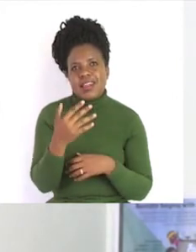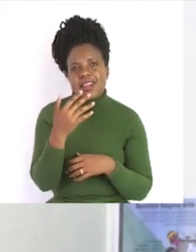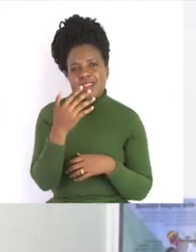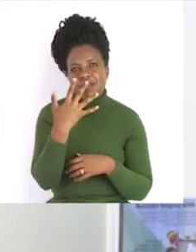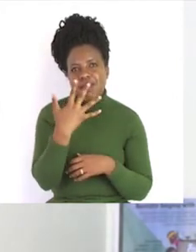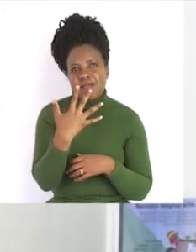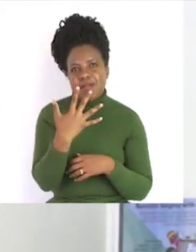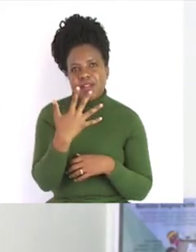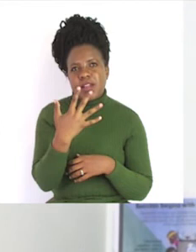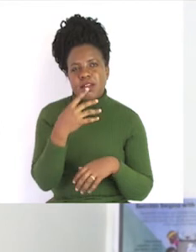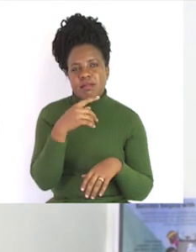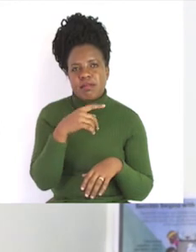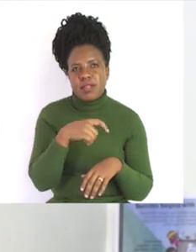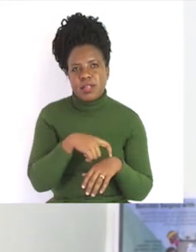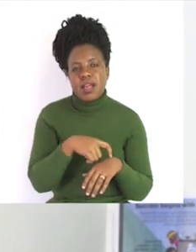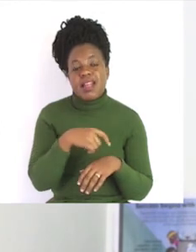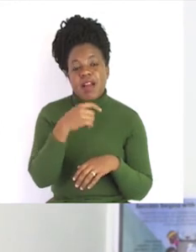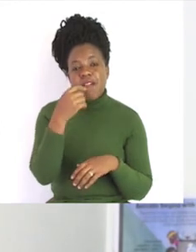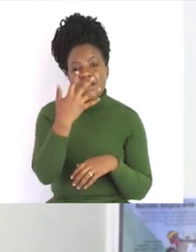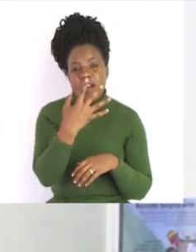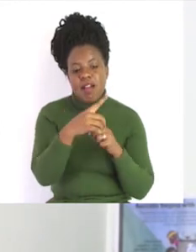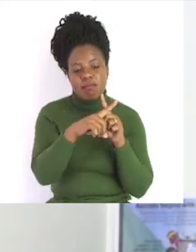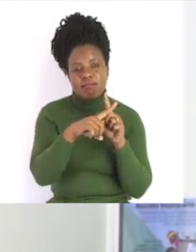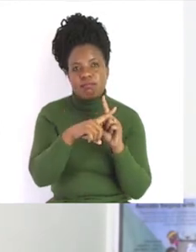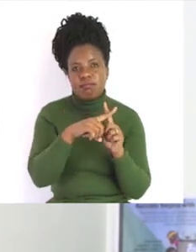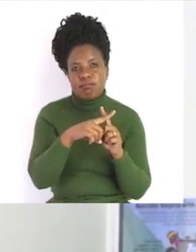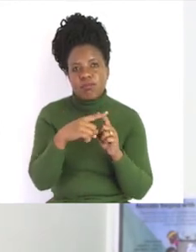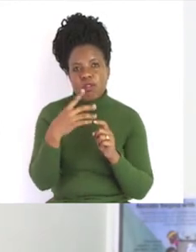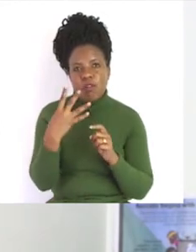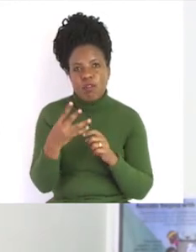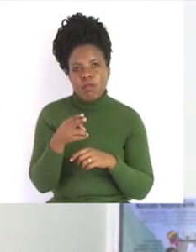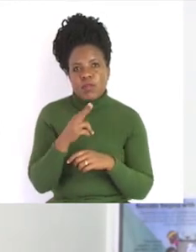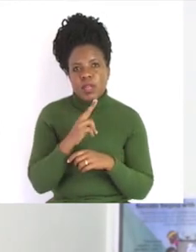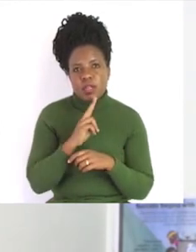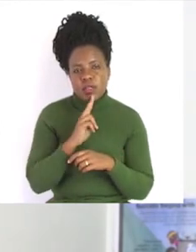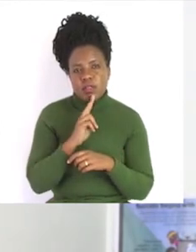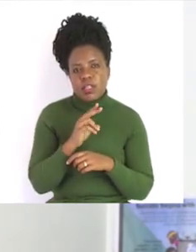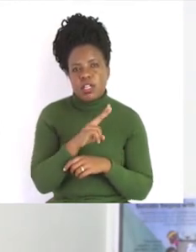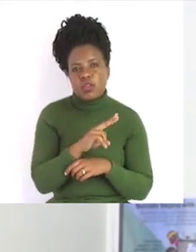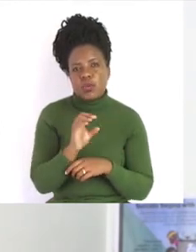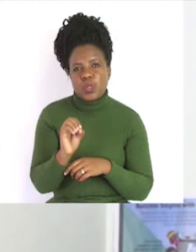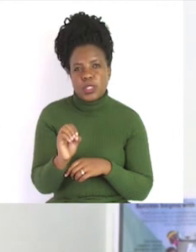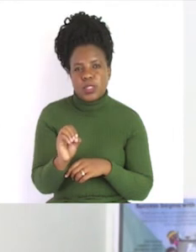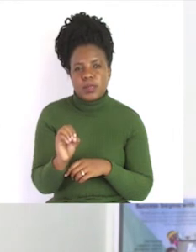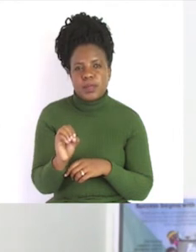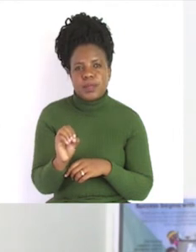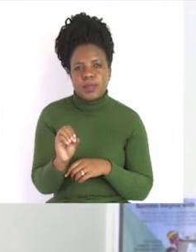I say 5 times 4 will give me 20.